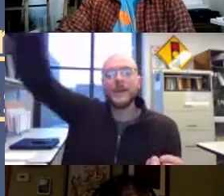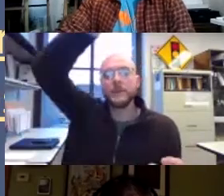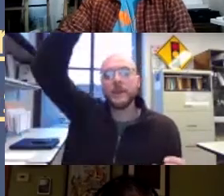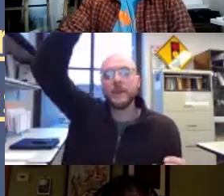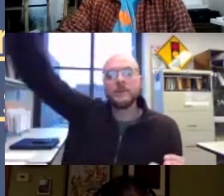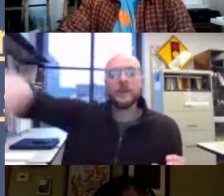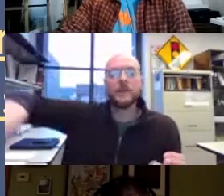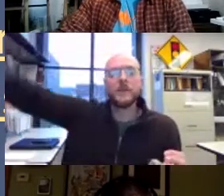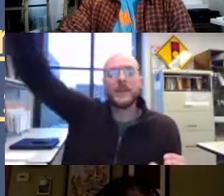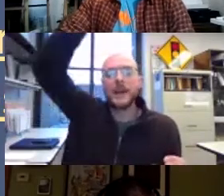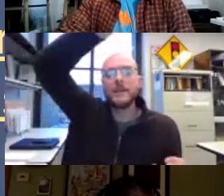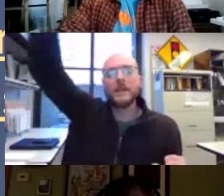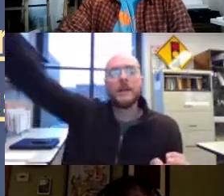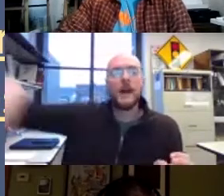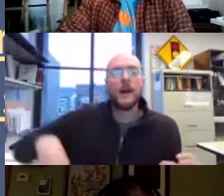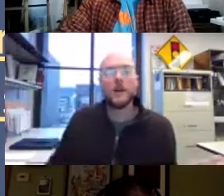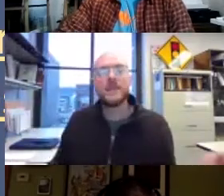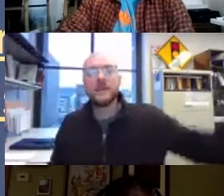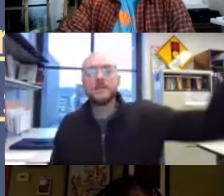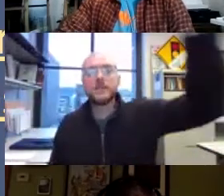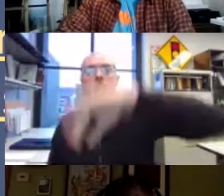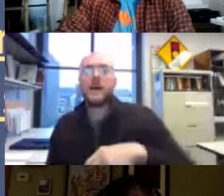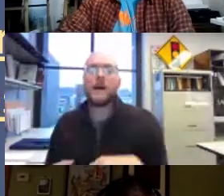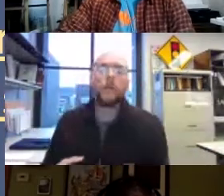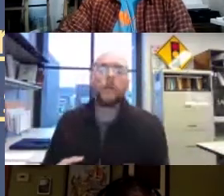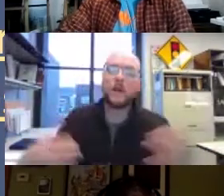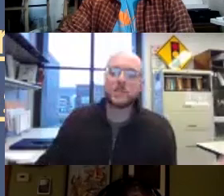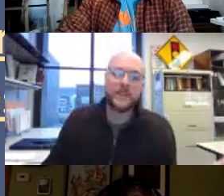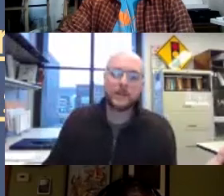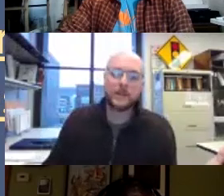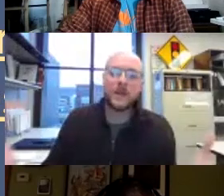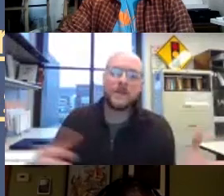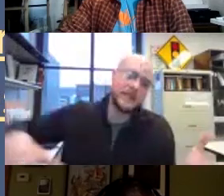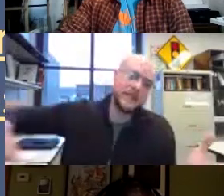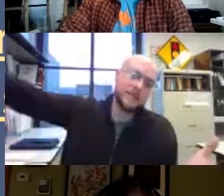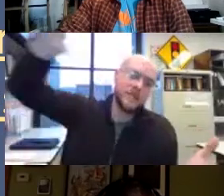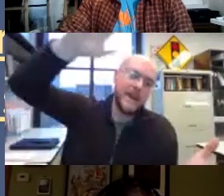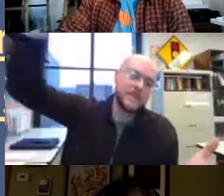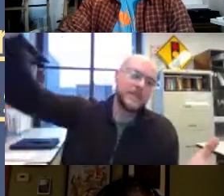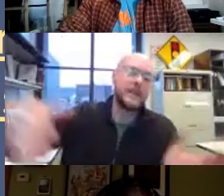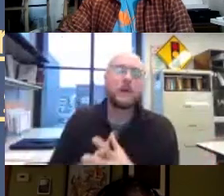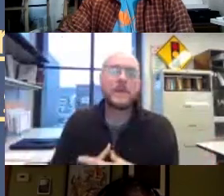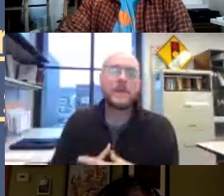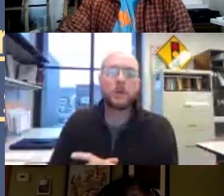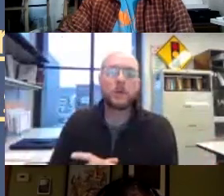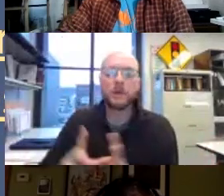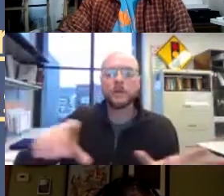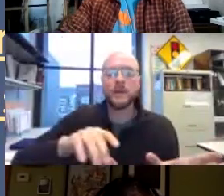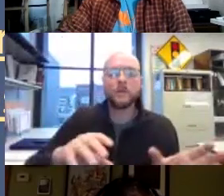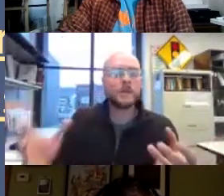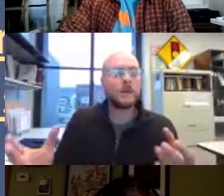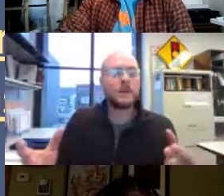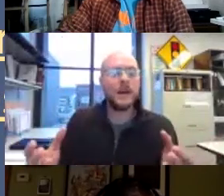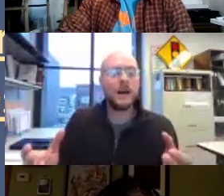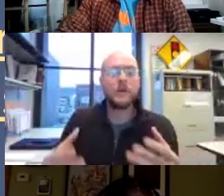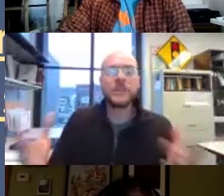called the radius returns, so the curb radii on the turns. Our larger vehicles obviously need more space, and so we make sure we run